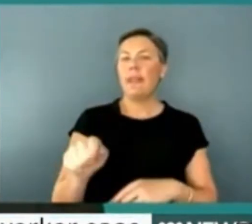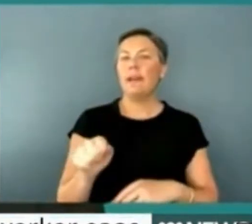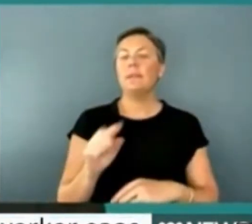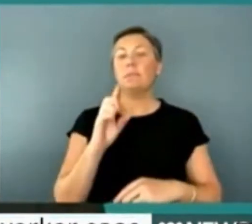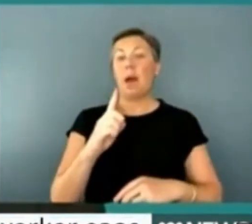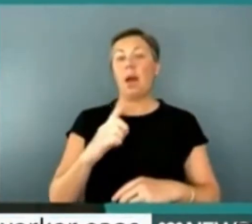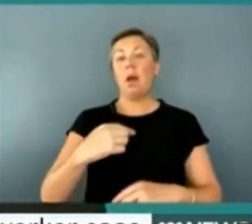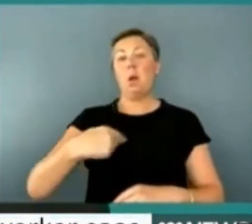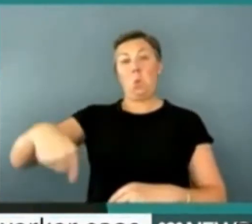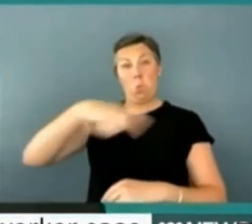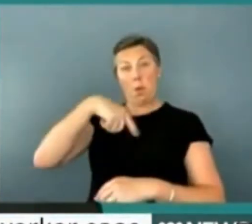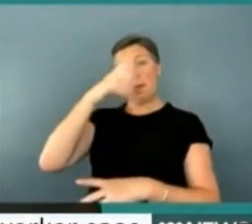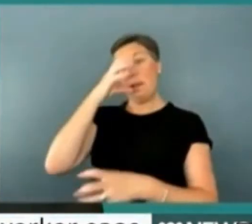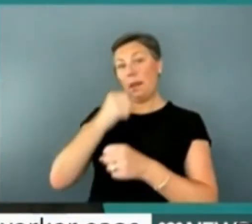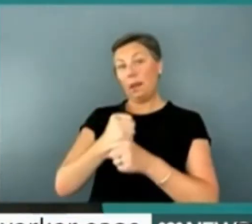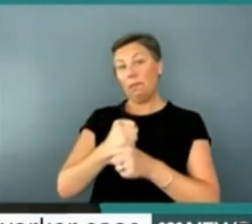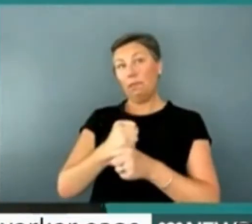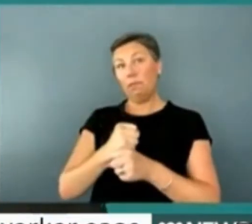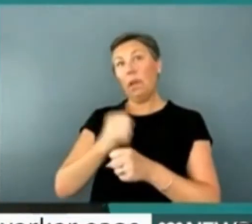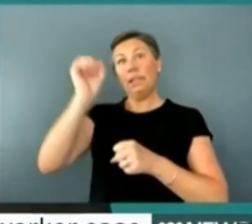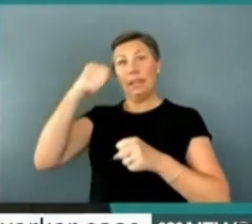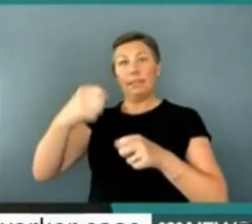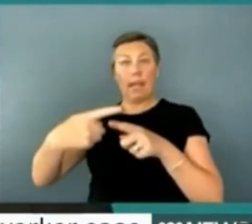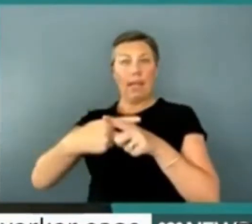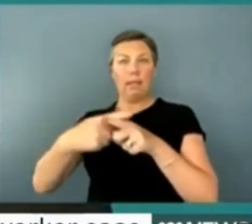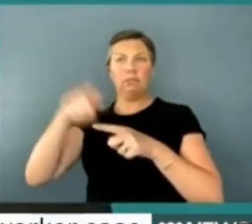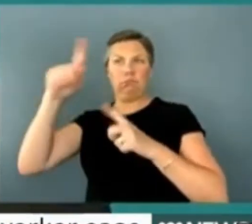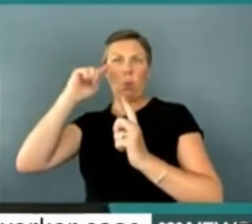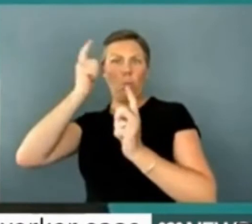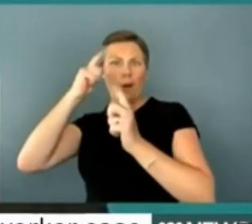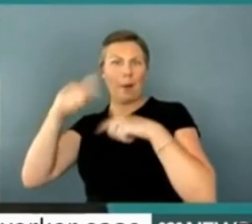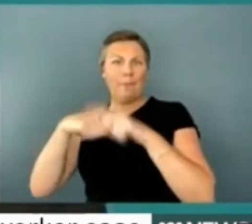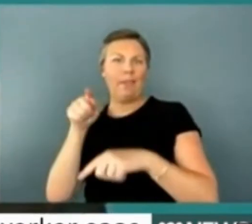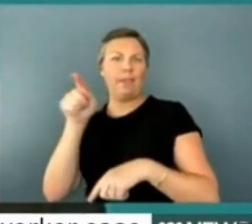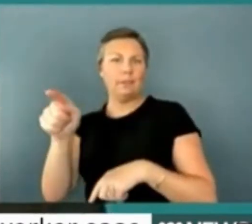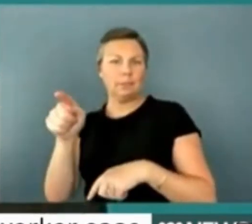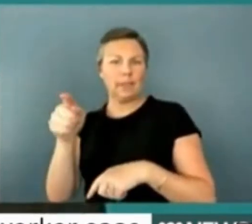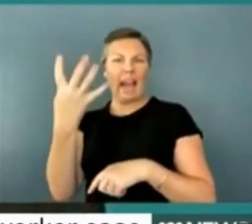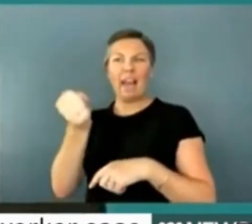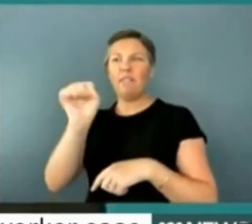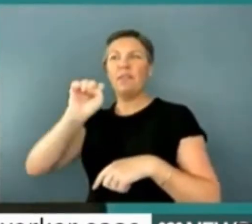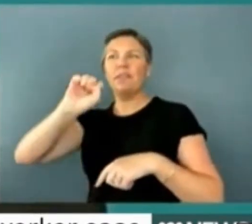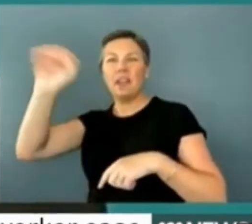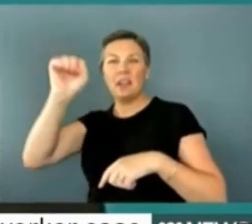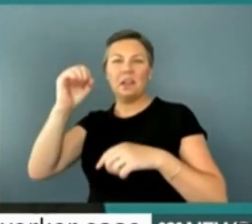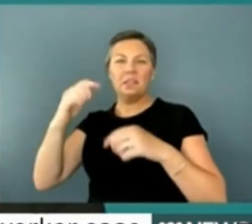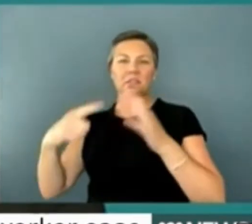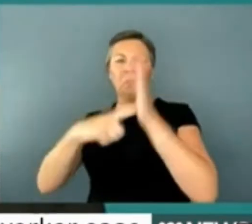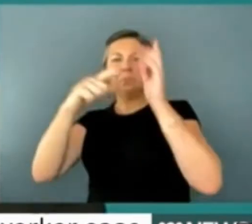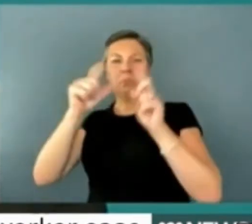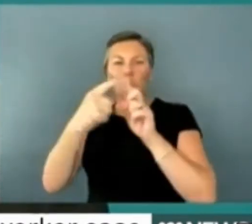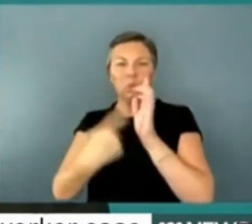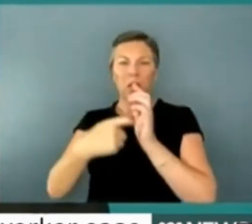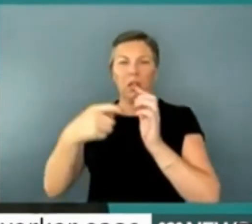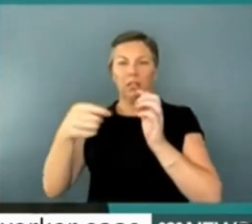that this is a concern in the UK. Certainly their scientific groups met overnight. It